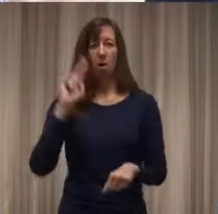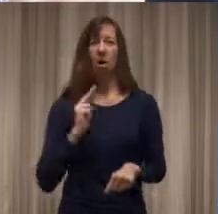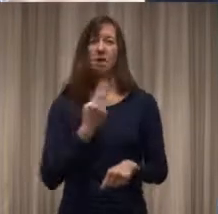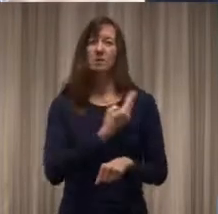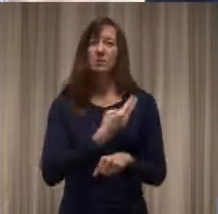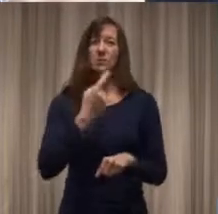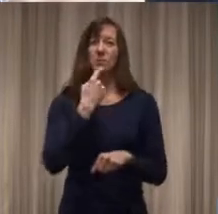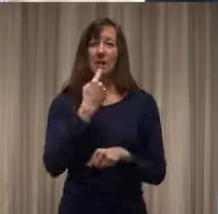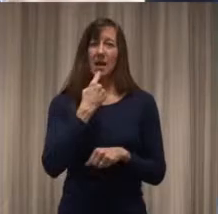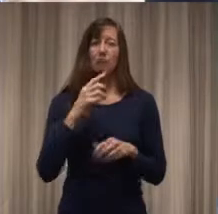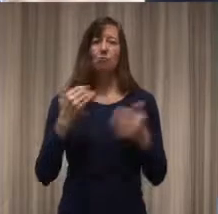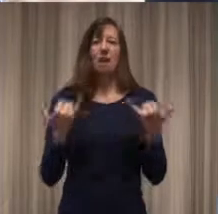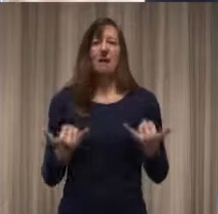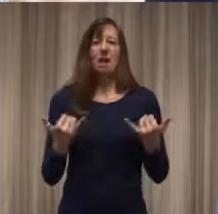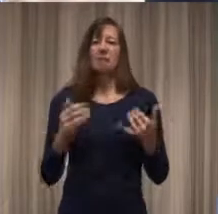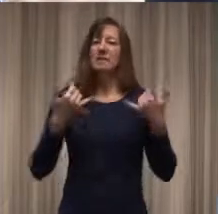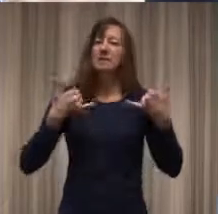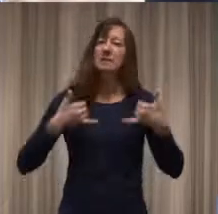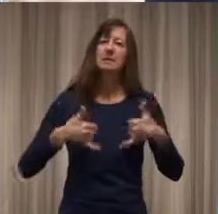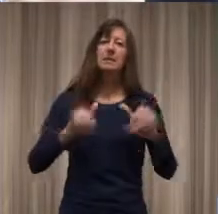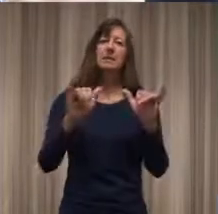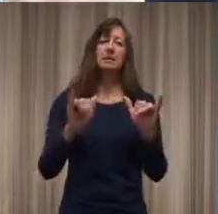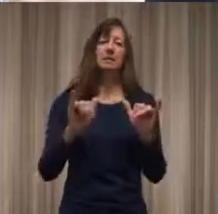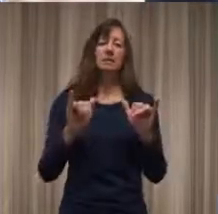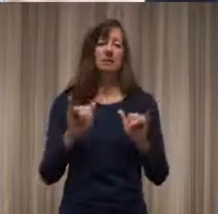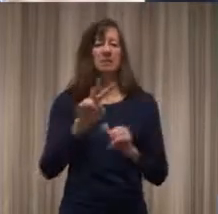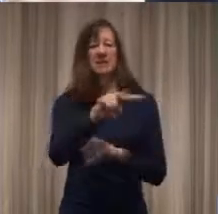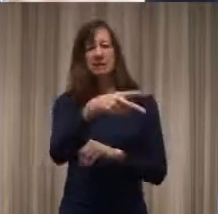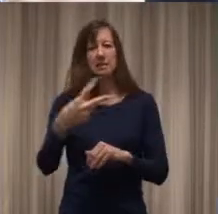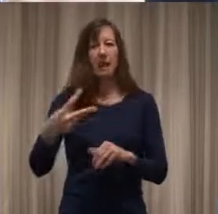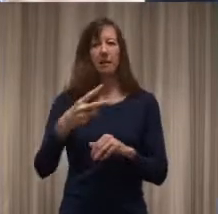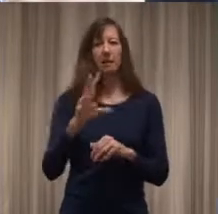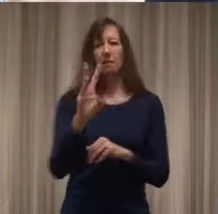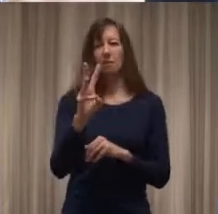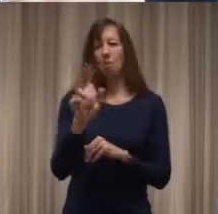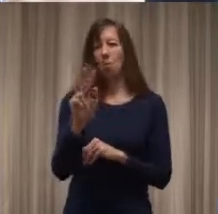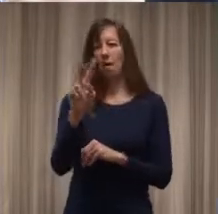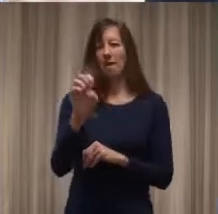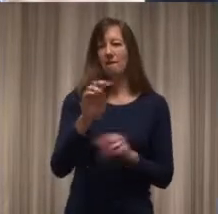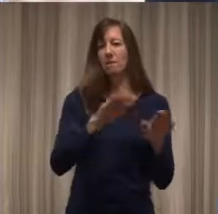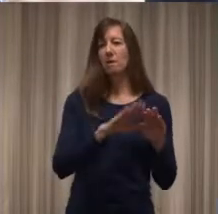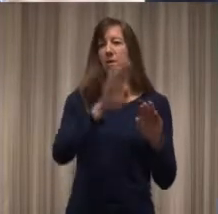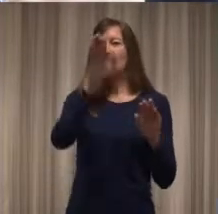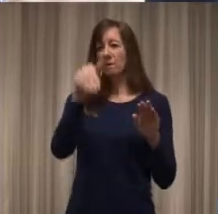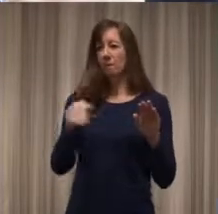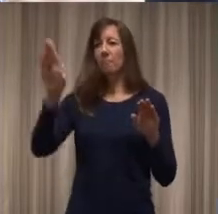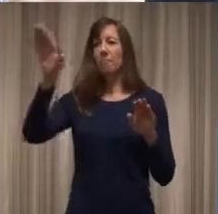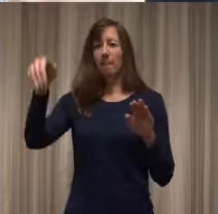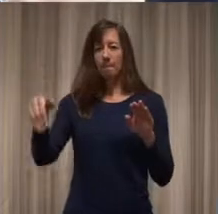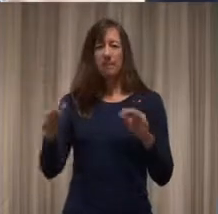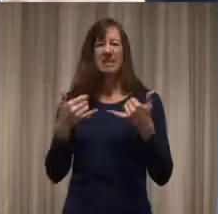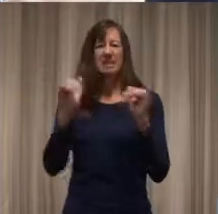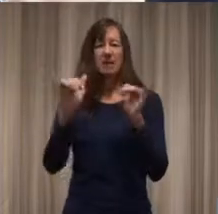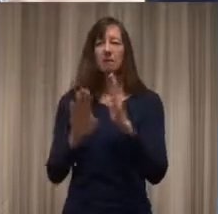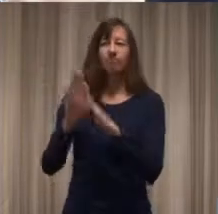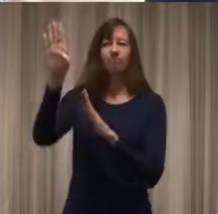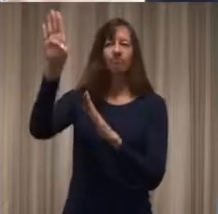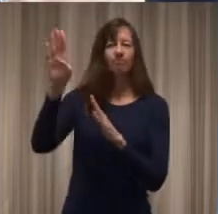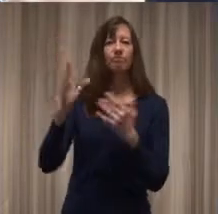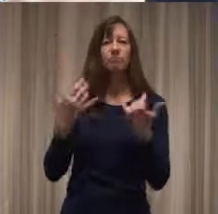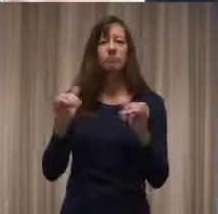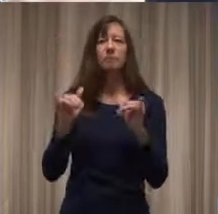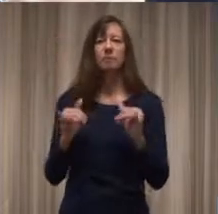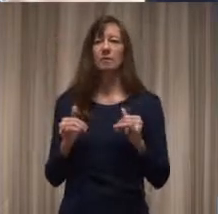the rates are very high. We had the most fatalities in the last month to 5 or 6 weeks. We had the